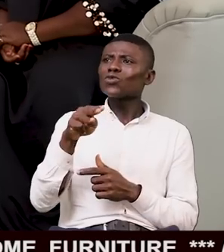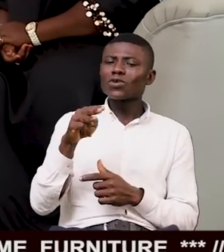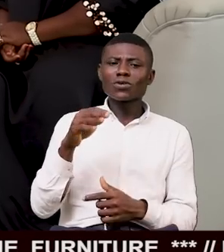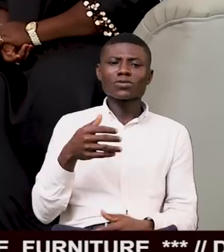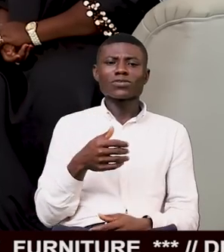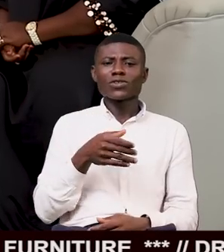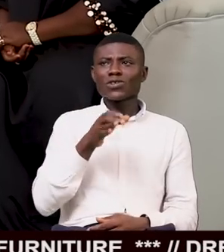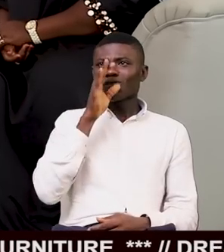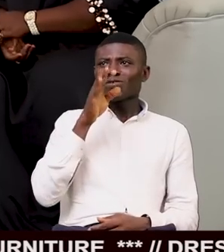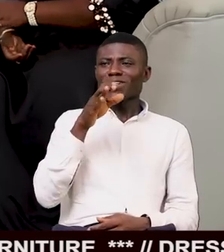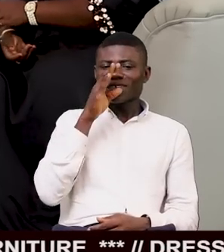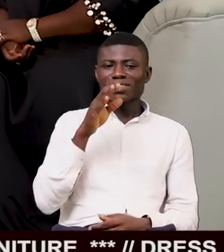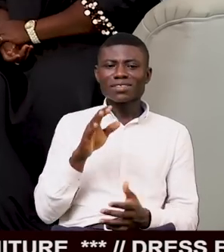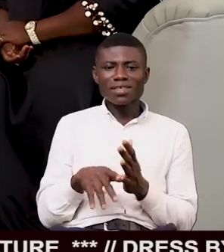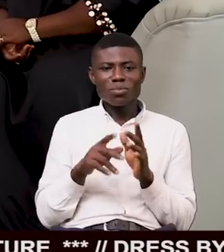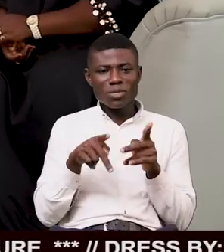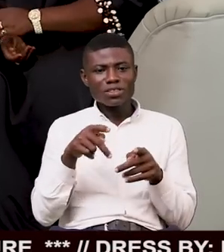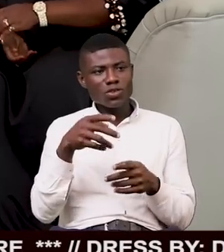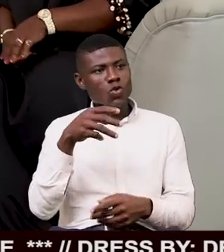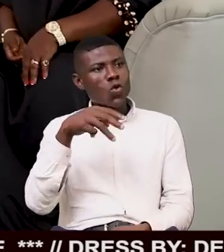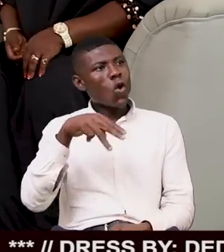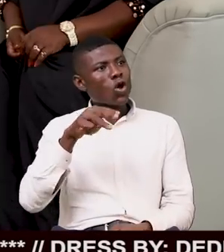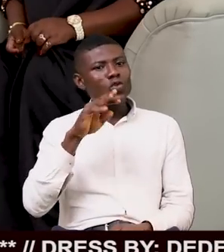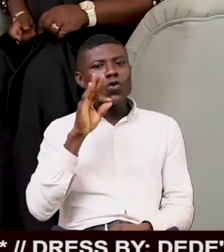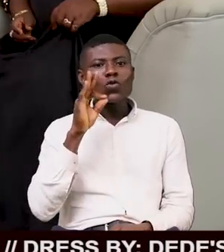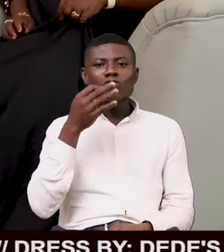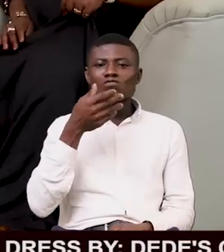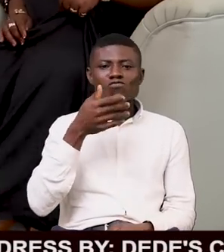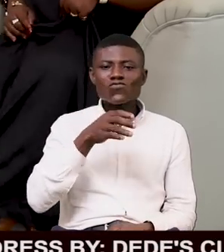ba cho ye ton drinks na celebrating na ton drinks